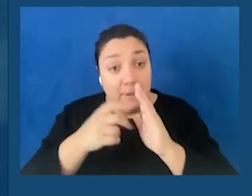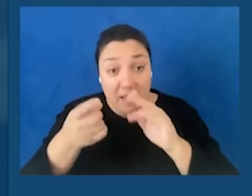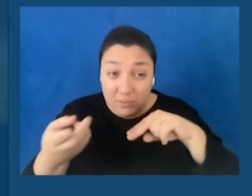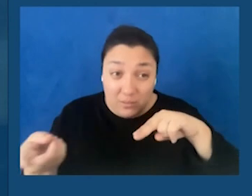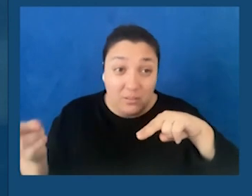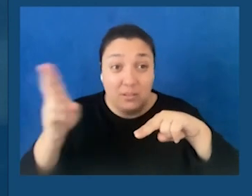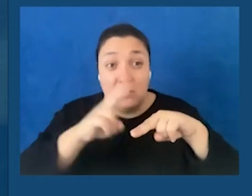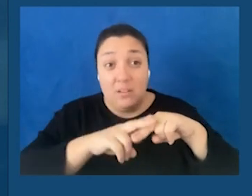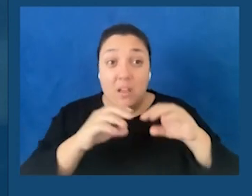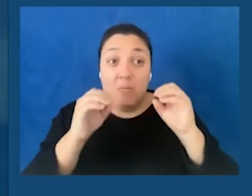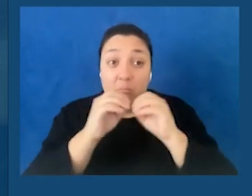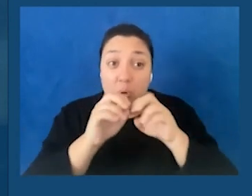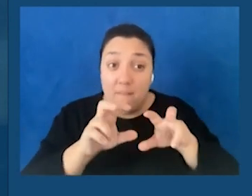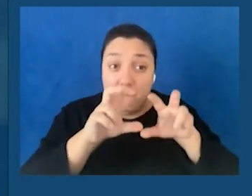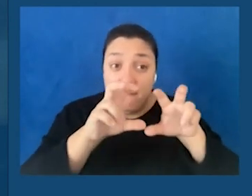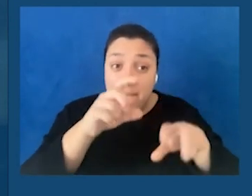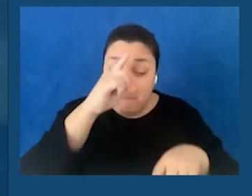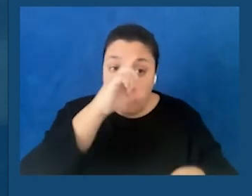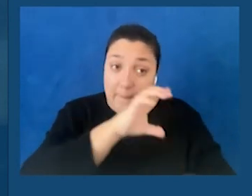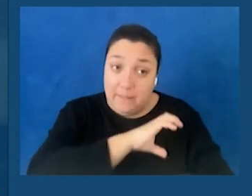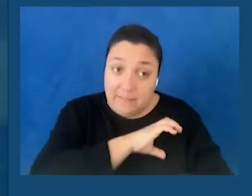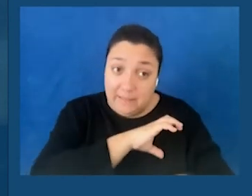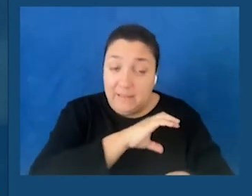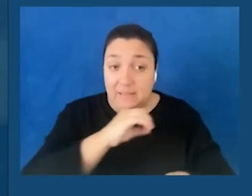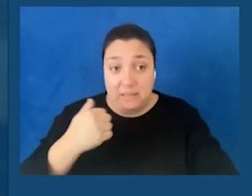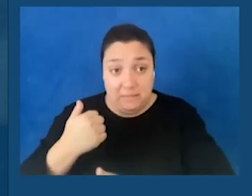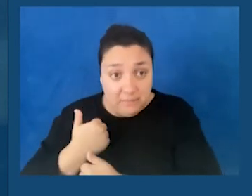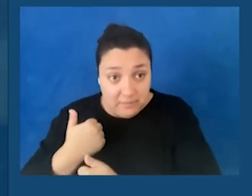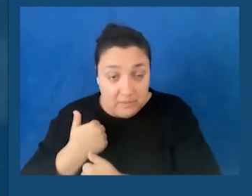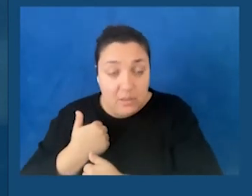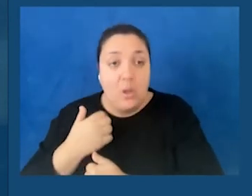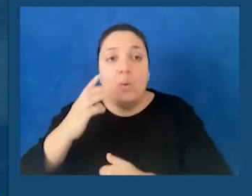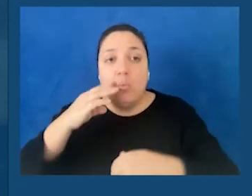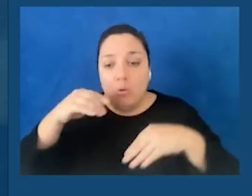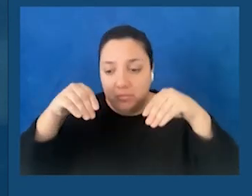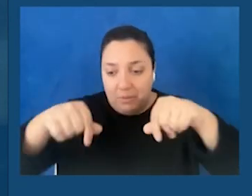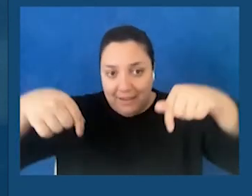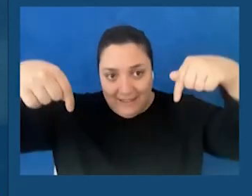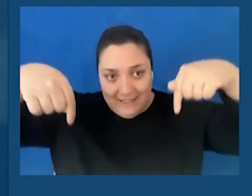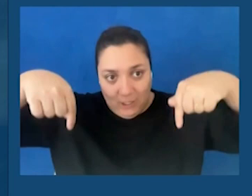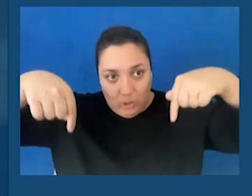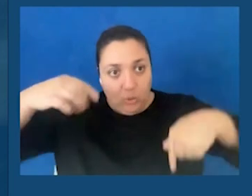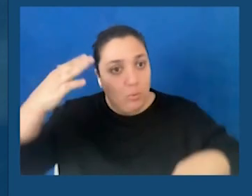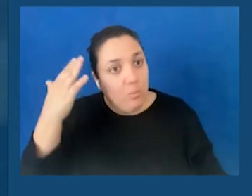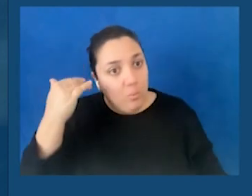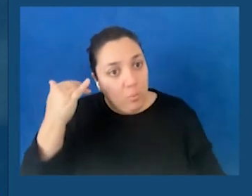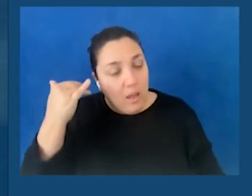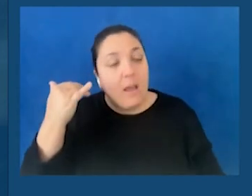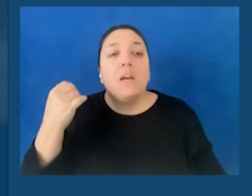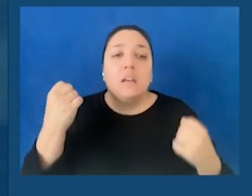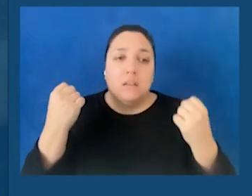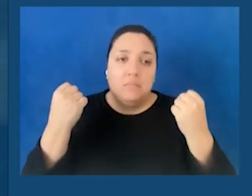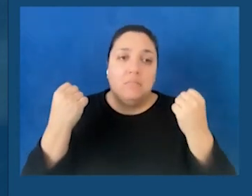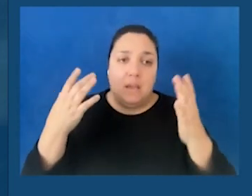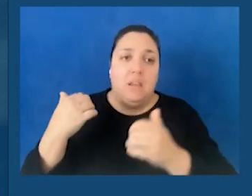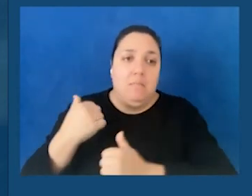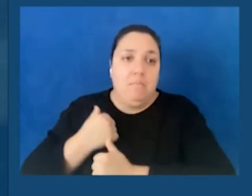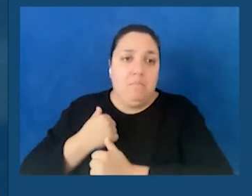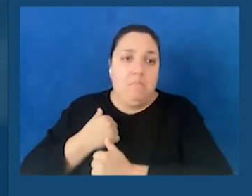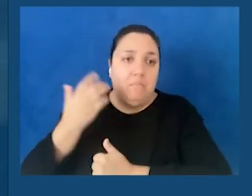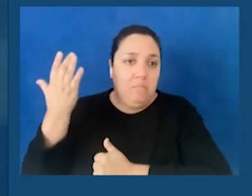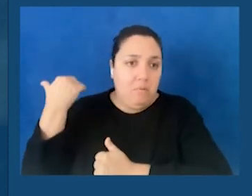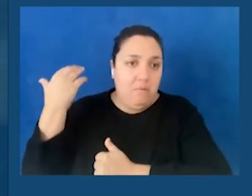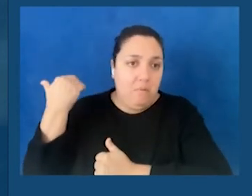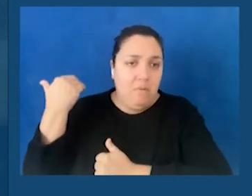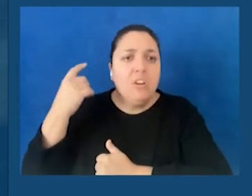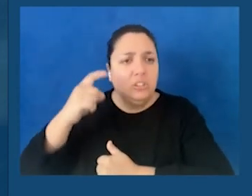also helping our veterans. So we're spending that money here because this is an area that has a large number of veterans, which we should all be proud